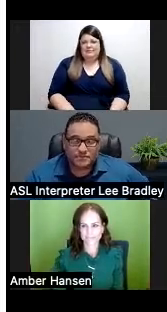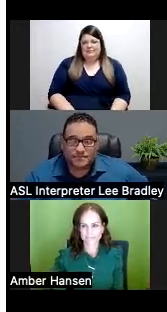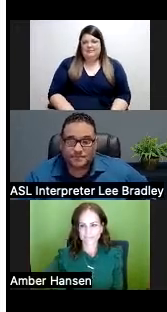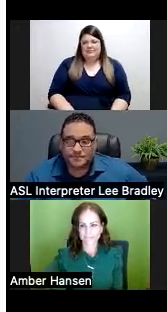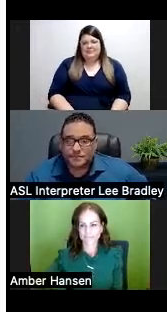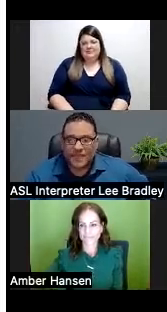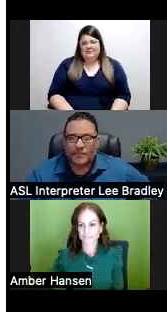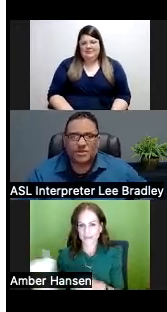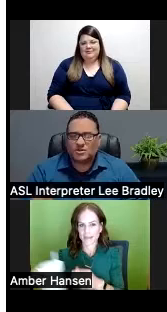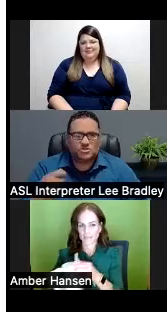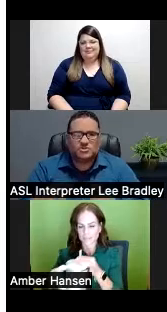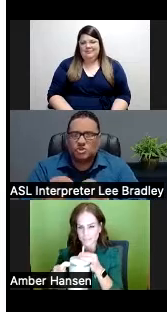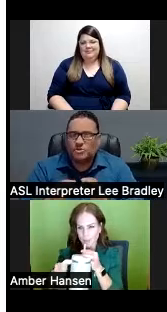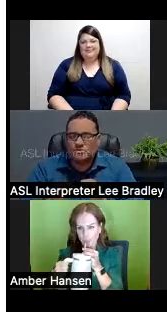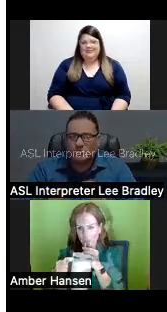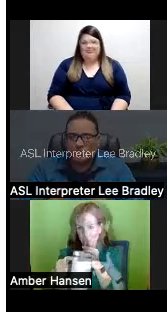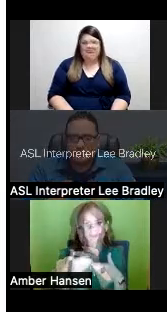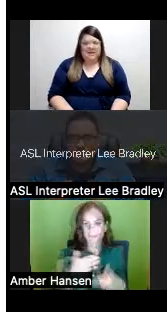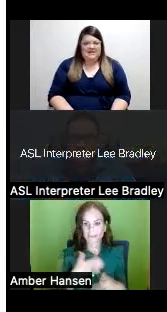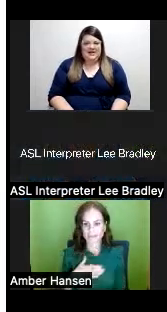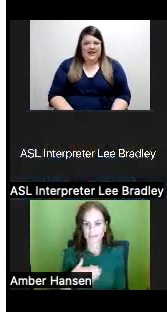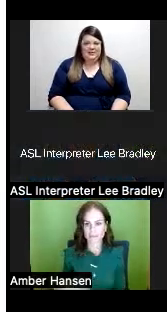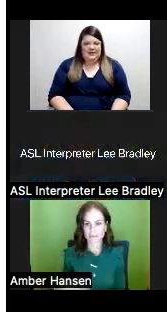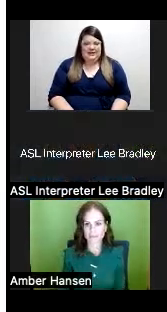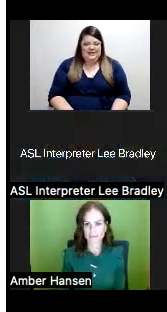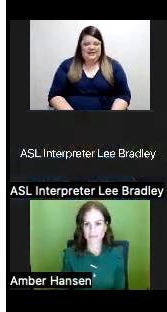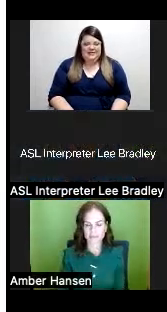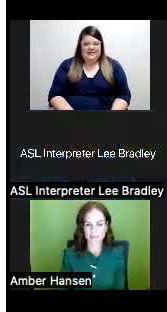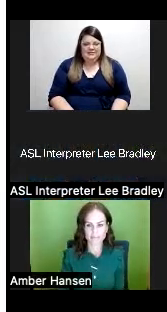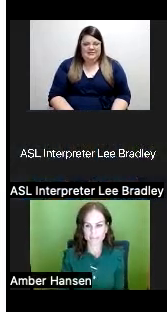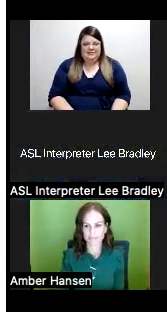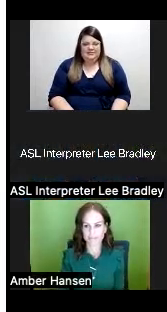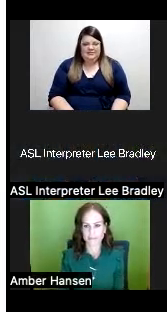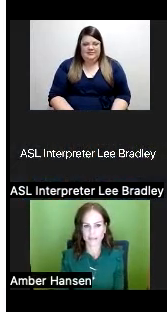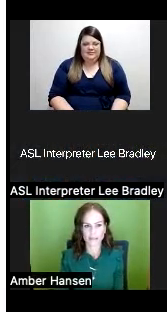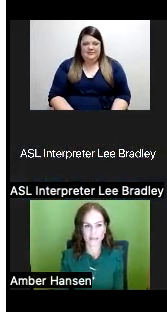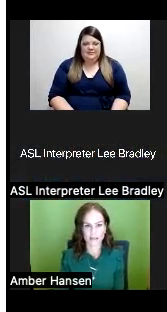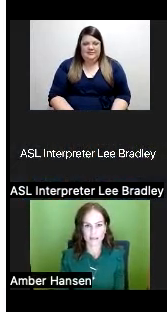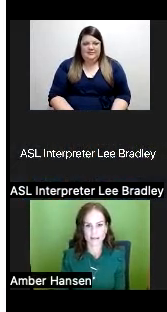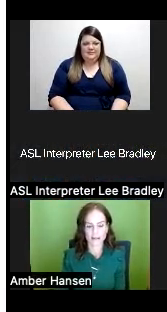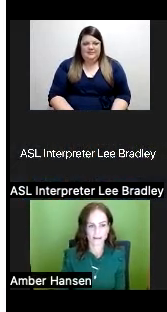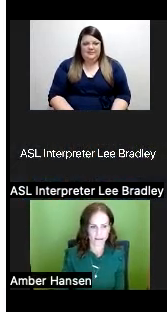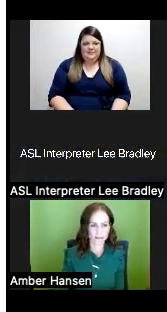users. And we're going to switch interpreters one moment. Okay, next slide, please.